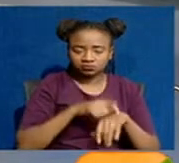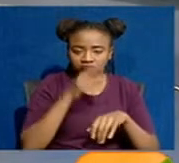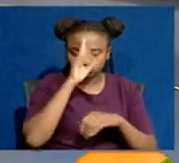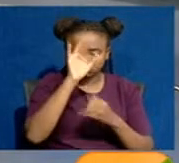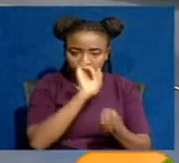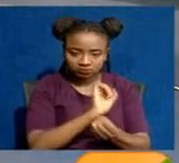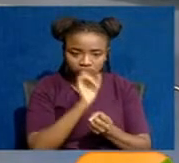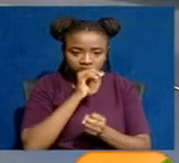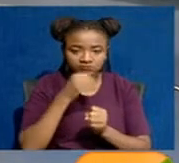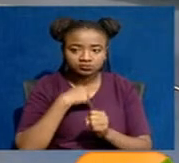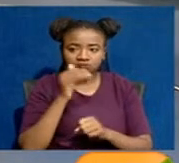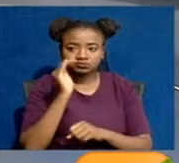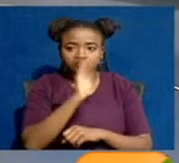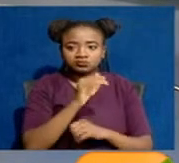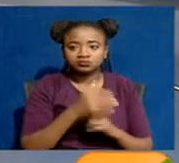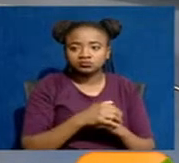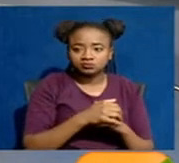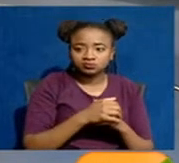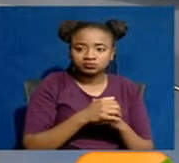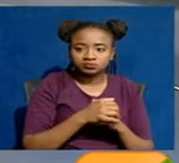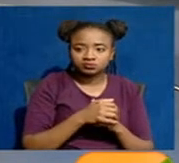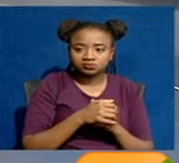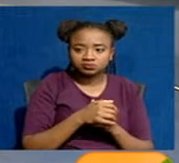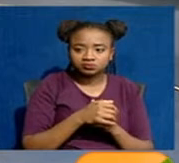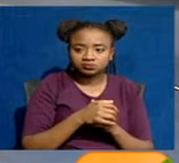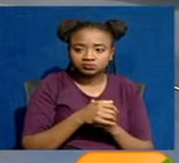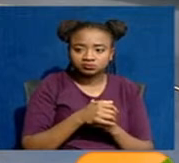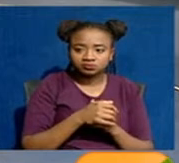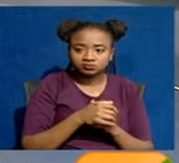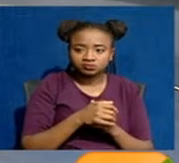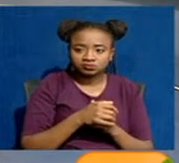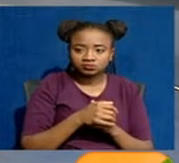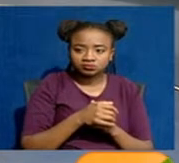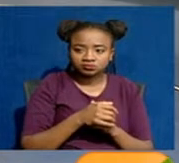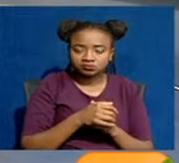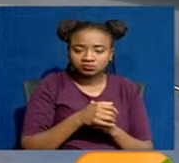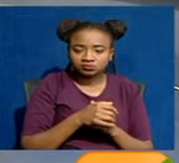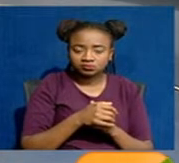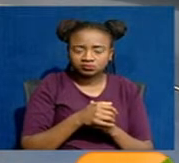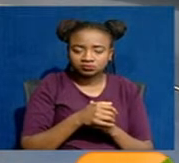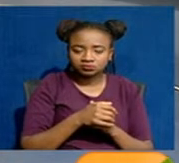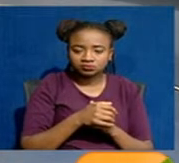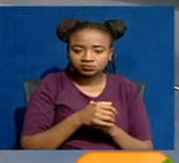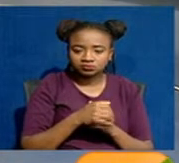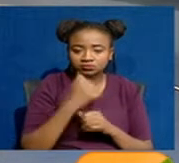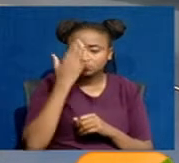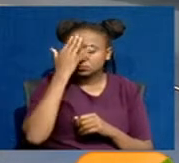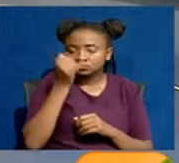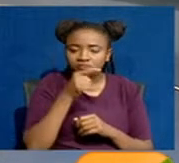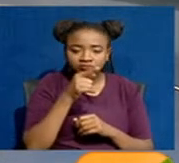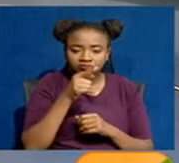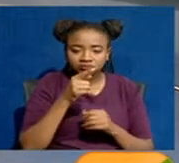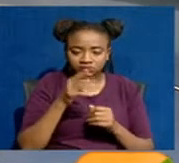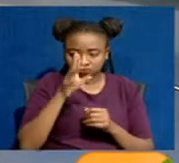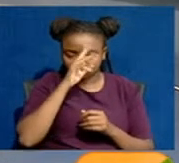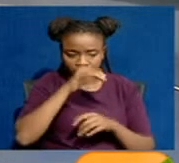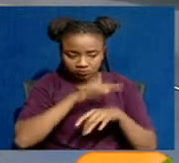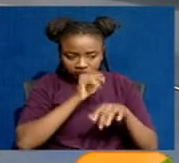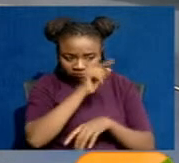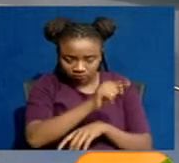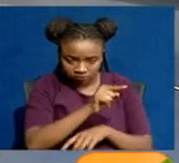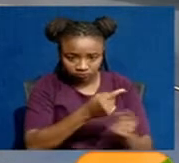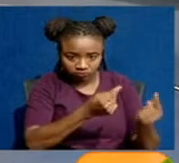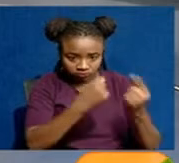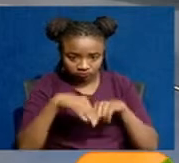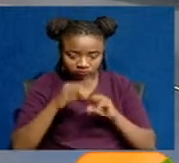Julie. For what offences would you be summoned by police, maybe to record a statement vis-a-vis arrest? Thank you very much,